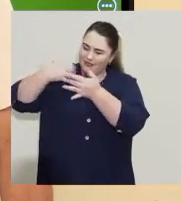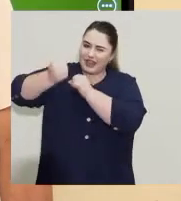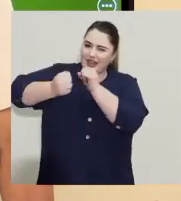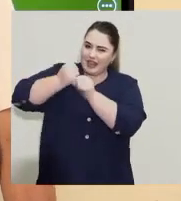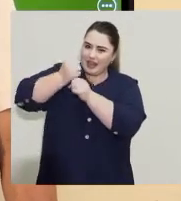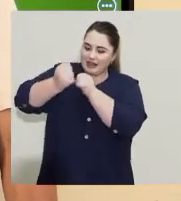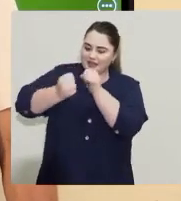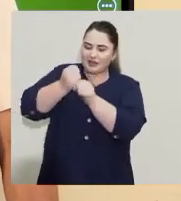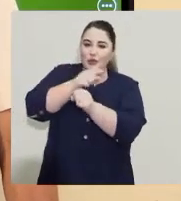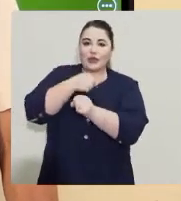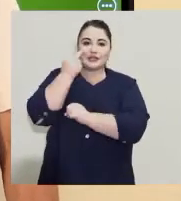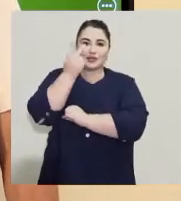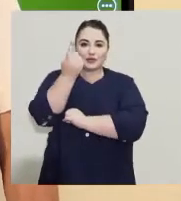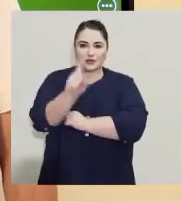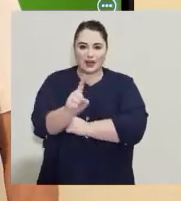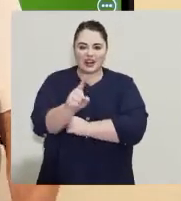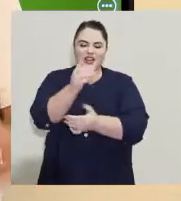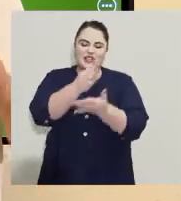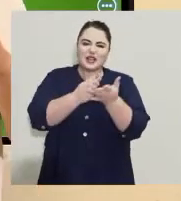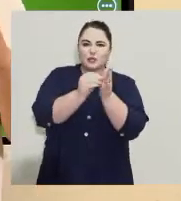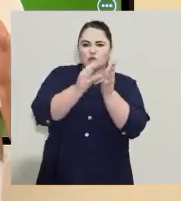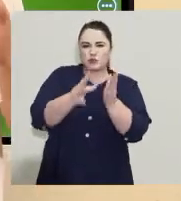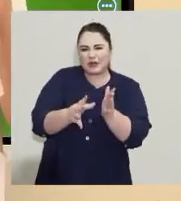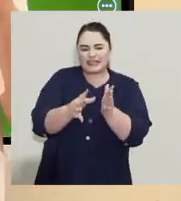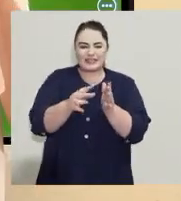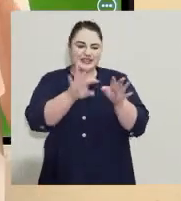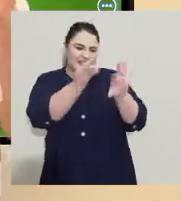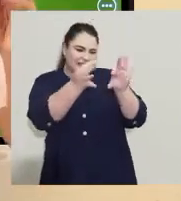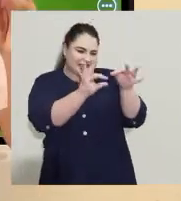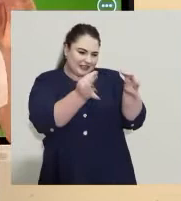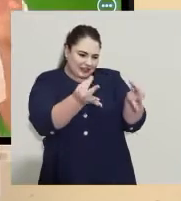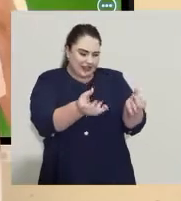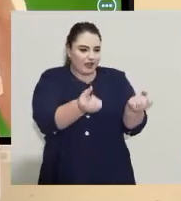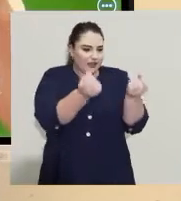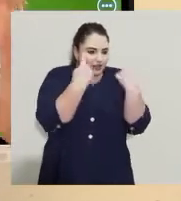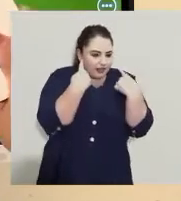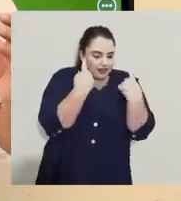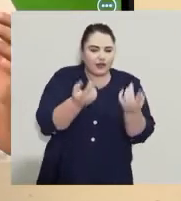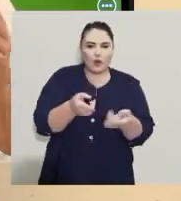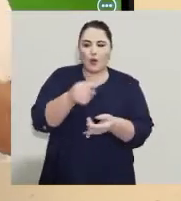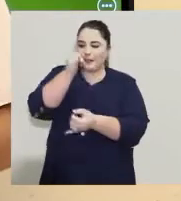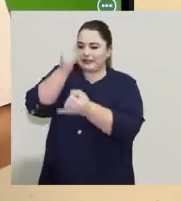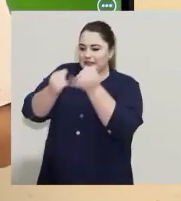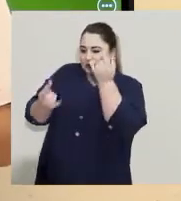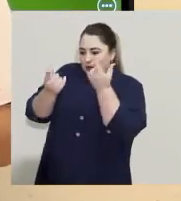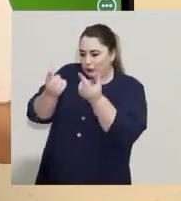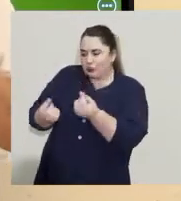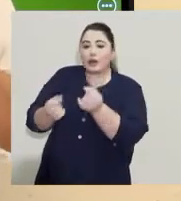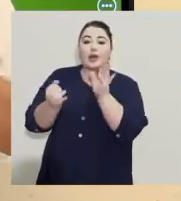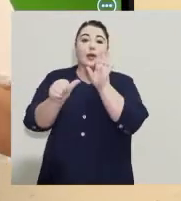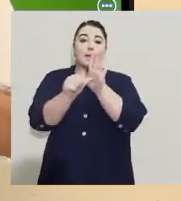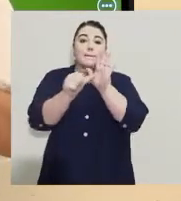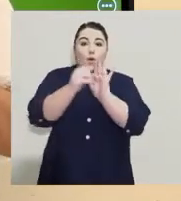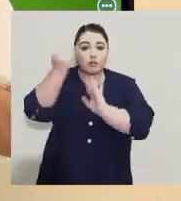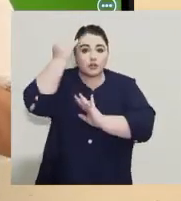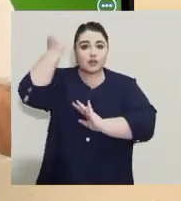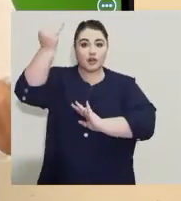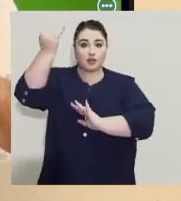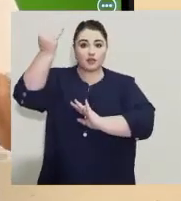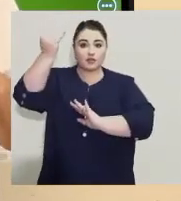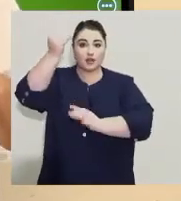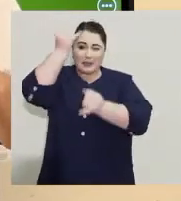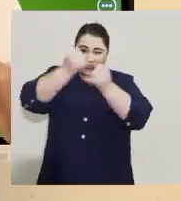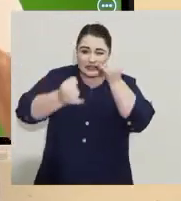over the years is that some learners misinterpret or misunderstand certain concepts, very important